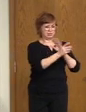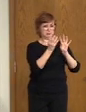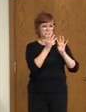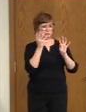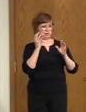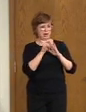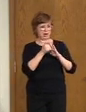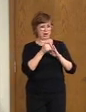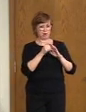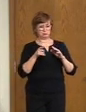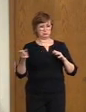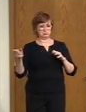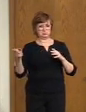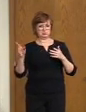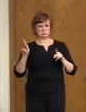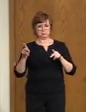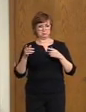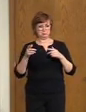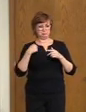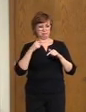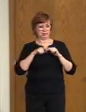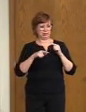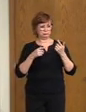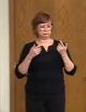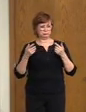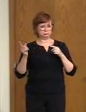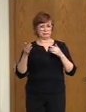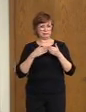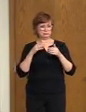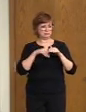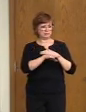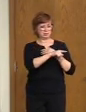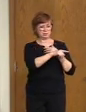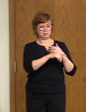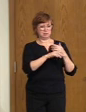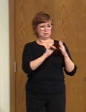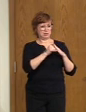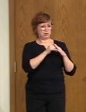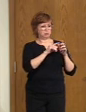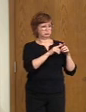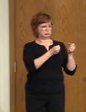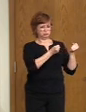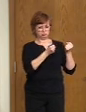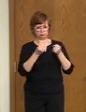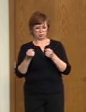care homes who are having to remain in the long-term care facility?